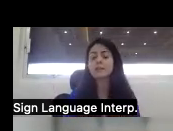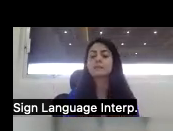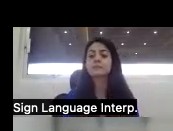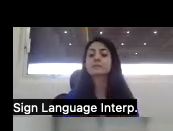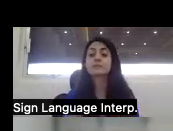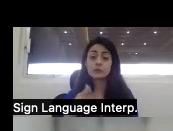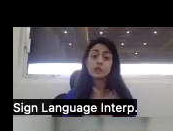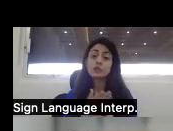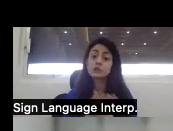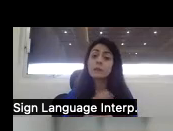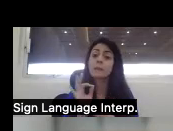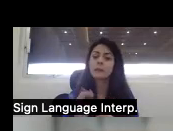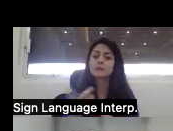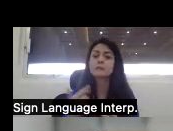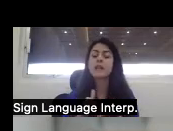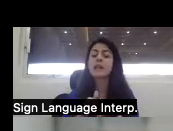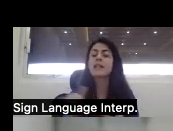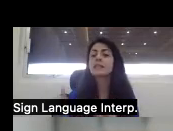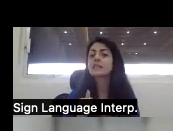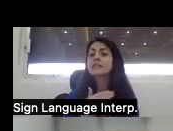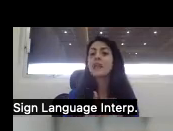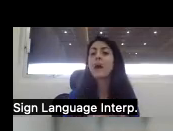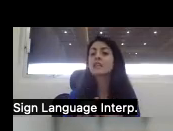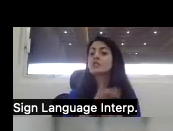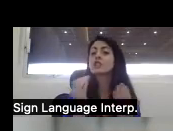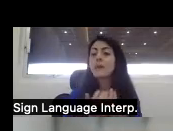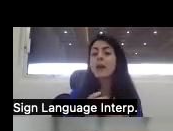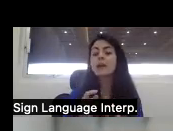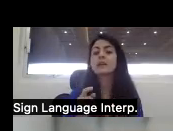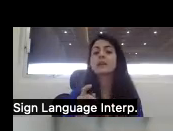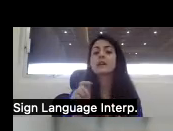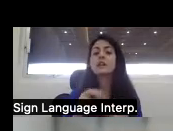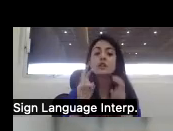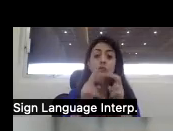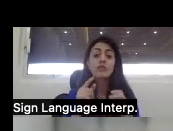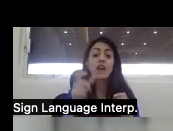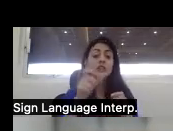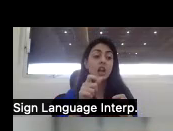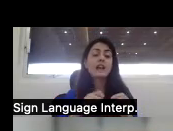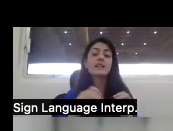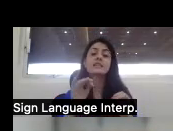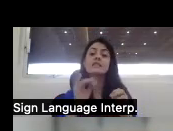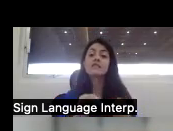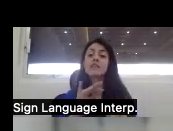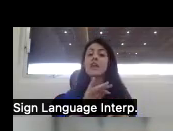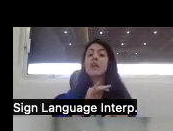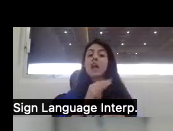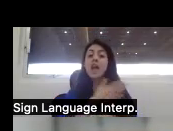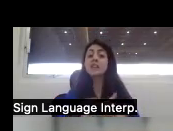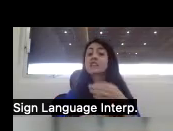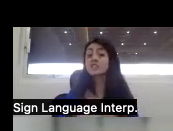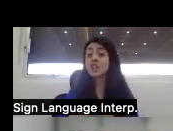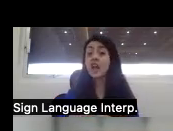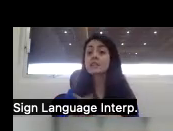on this coverage through generic safety nets. Is it enough? So we see that across